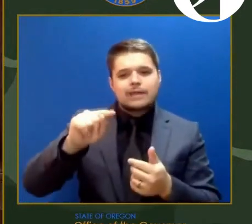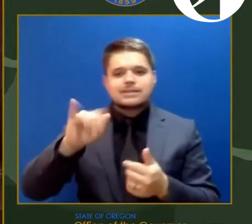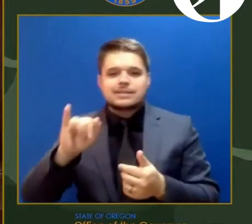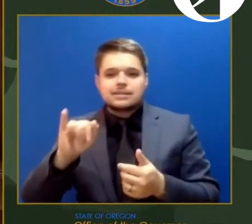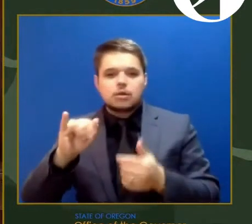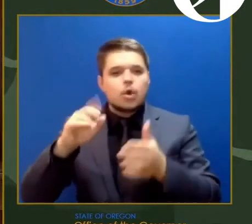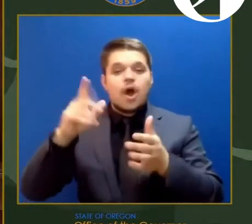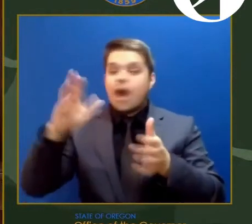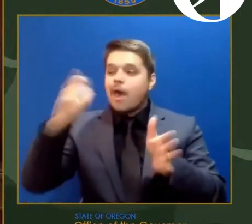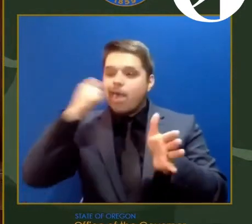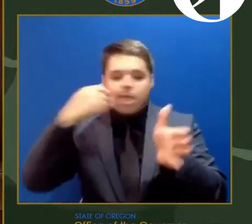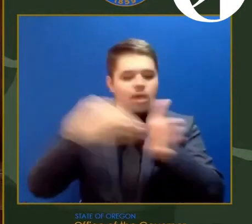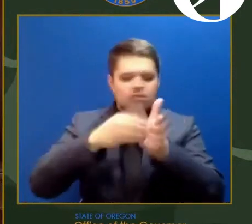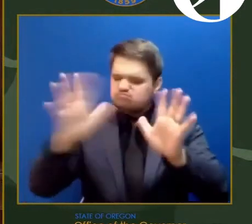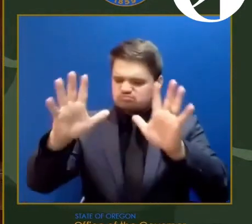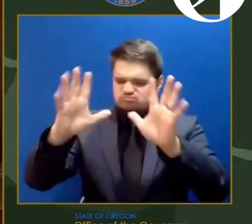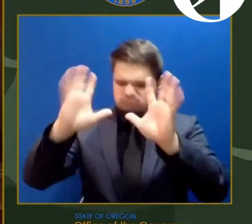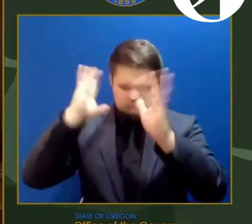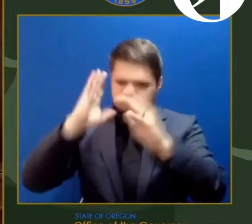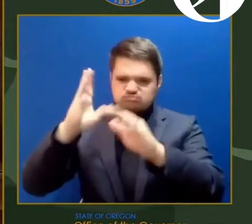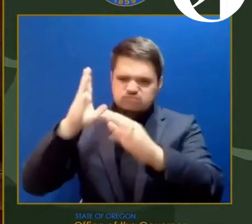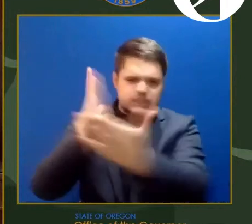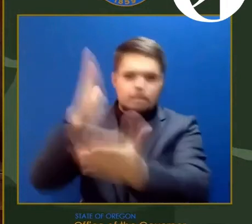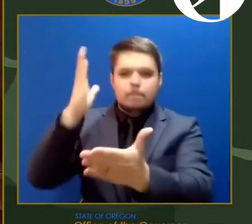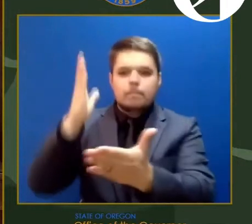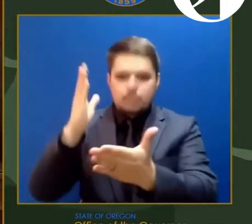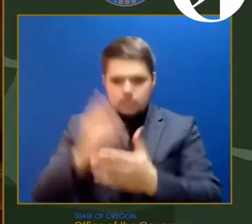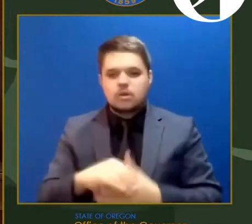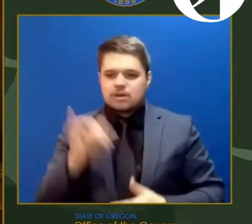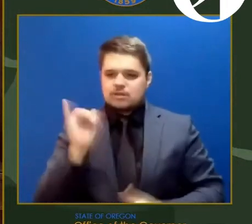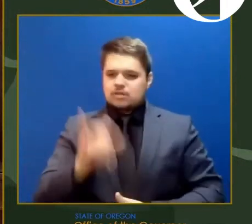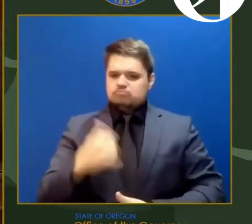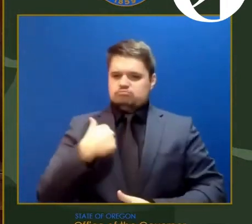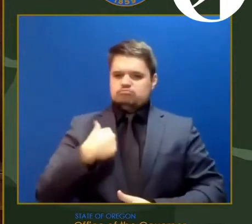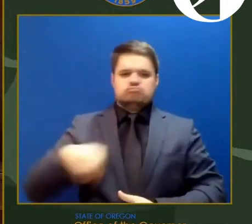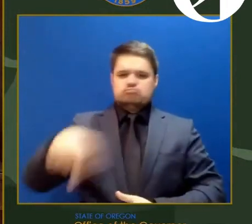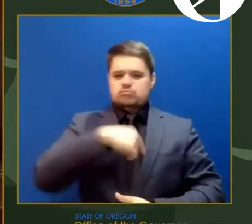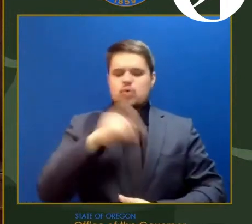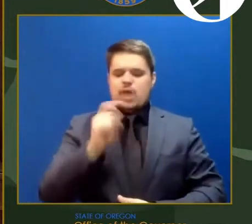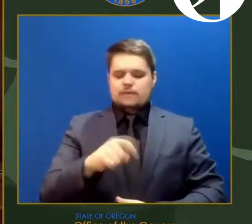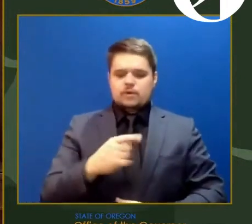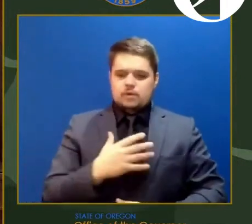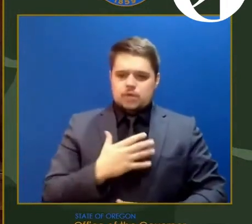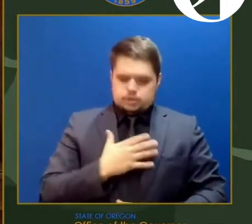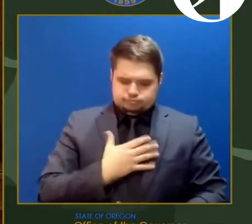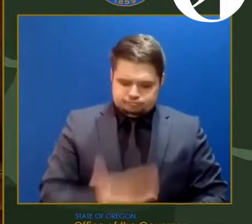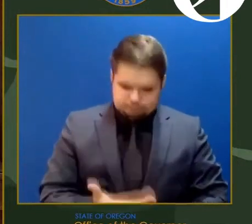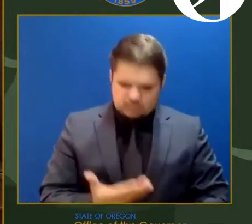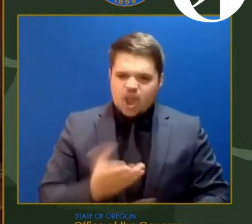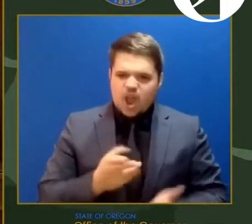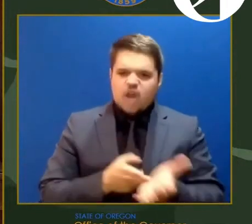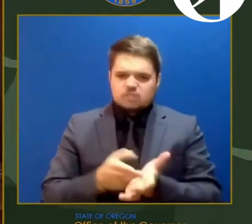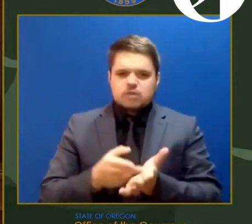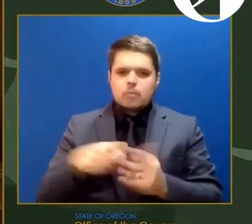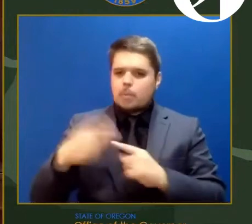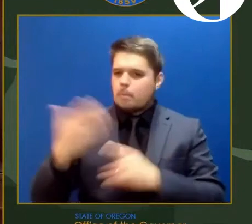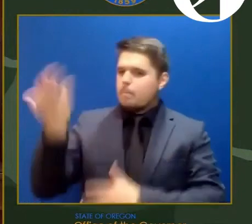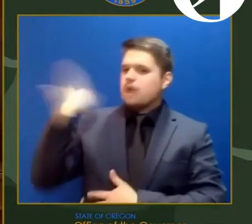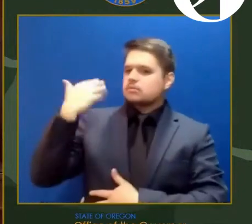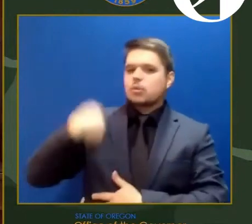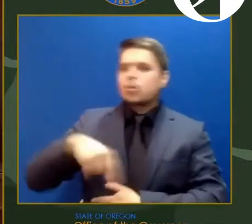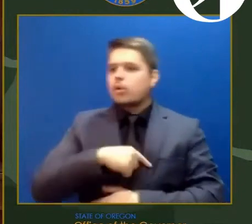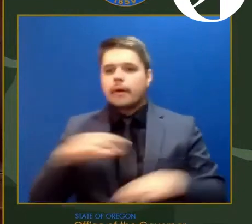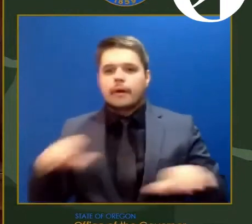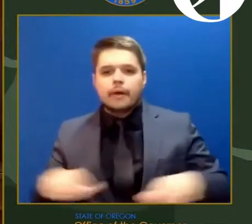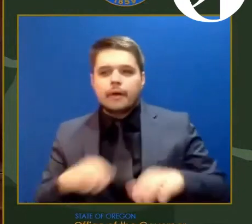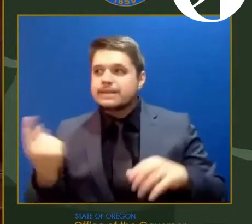honest about the past. We will also continue to make progress toward stomping out the opportunity